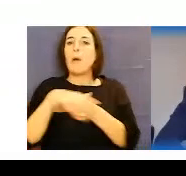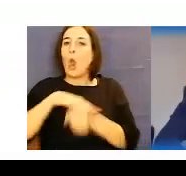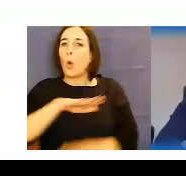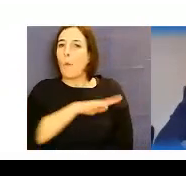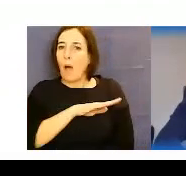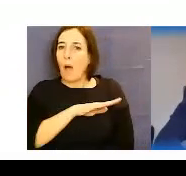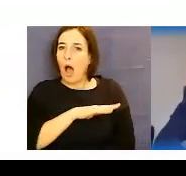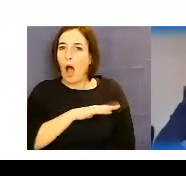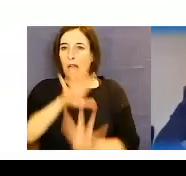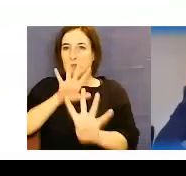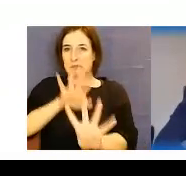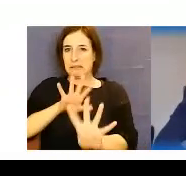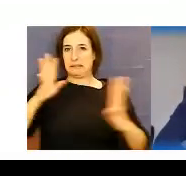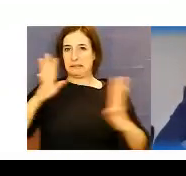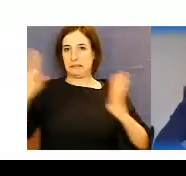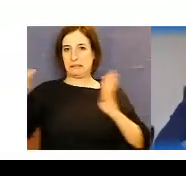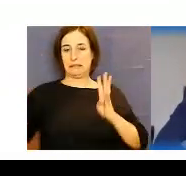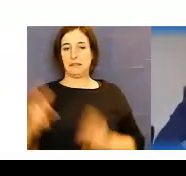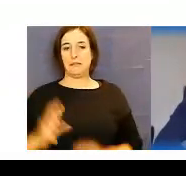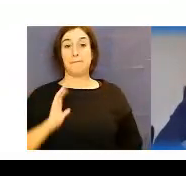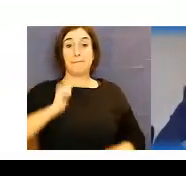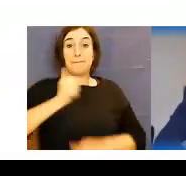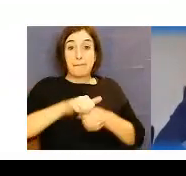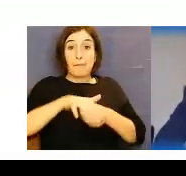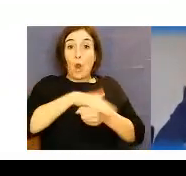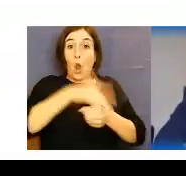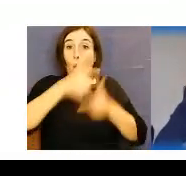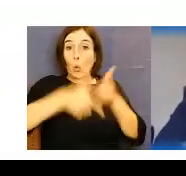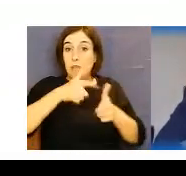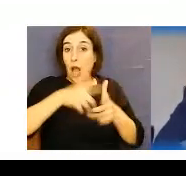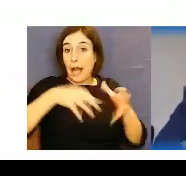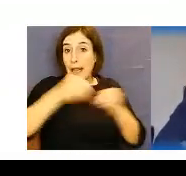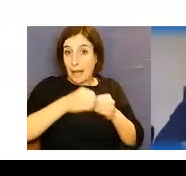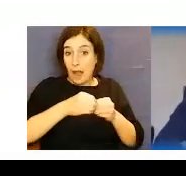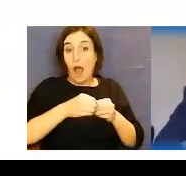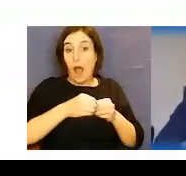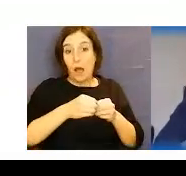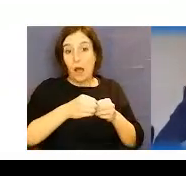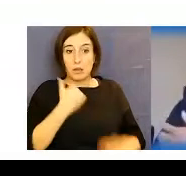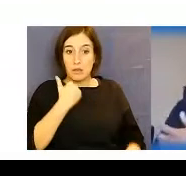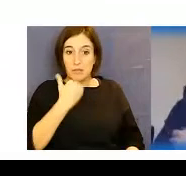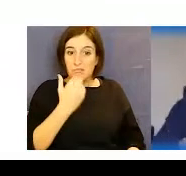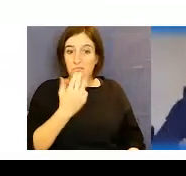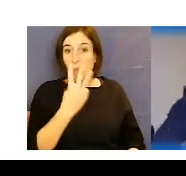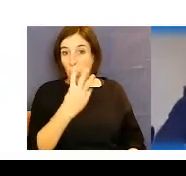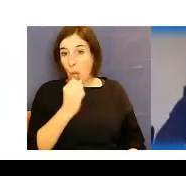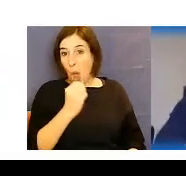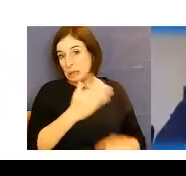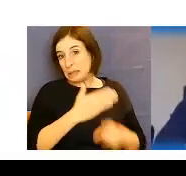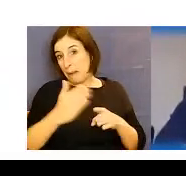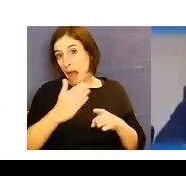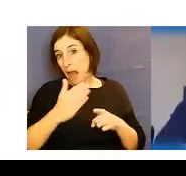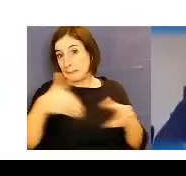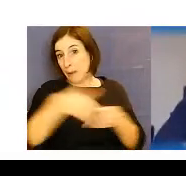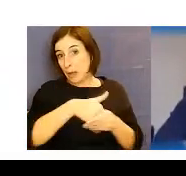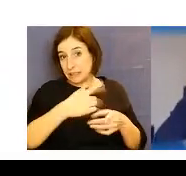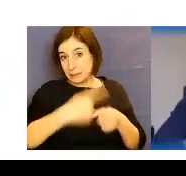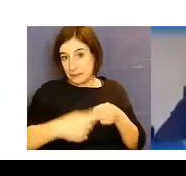we got about 30, you know, participants every week, regularly, you know, 3-4 times a week cycling, also doing a lot of stuff for charitable causes as